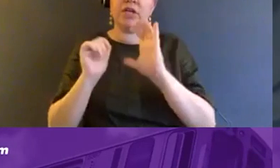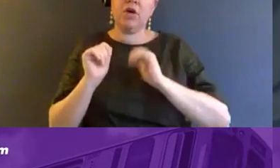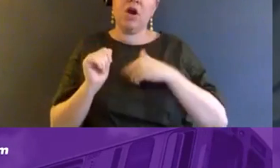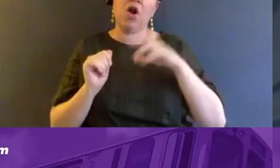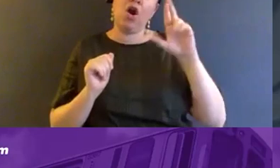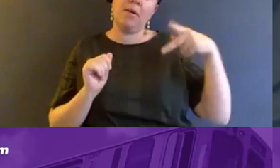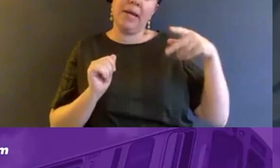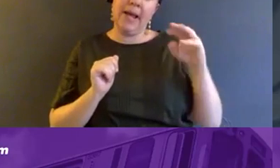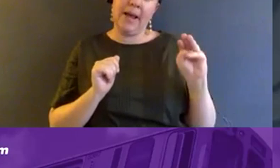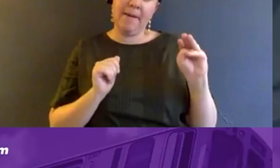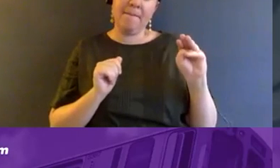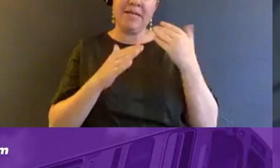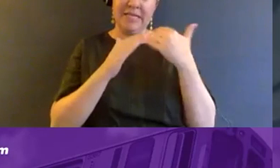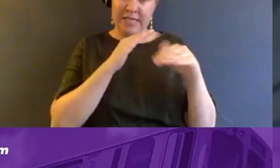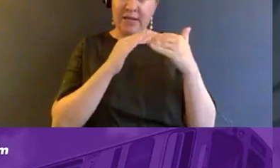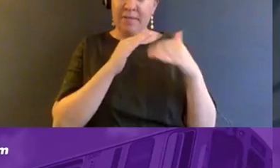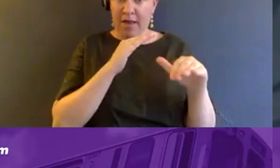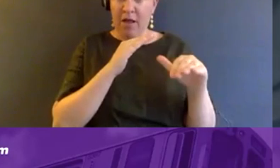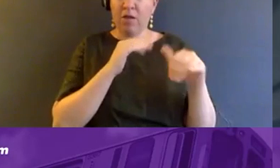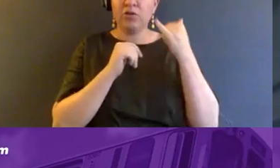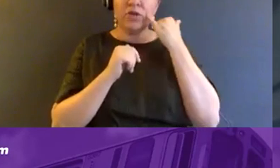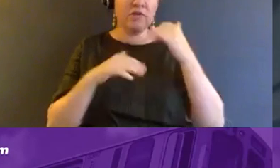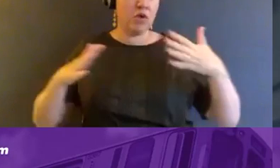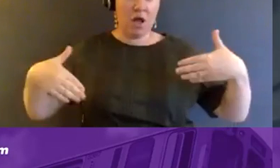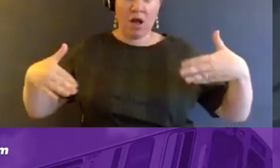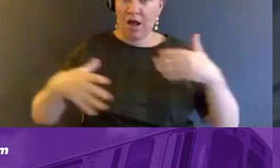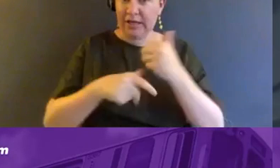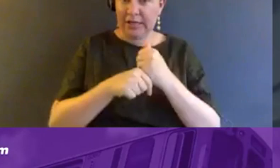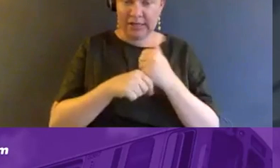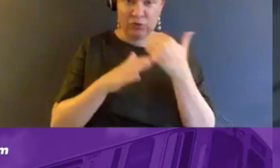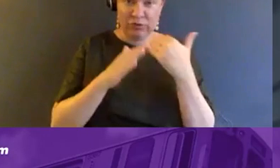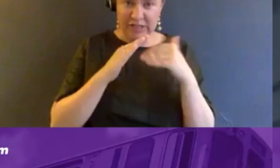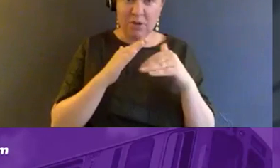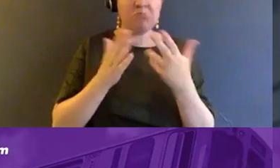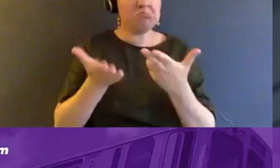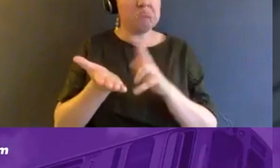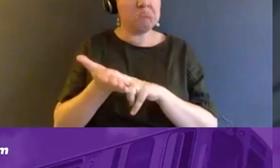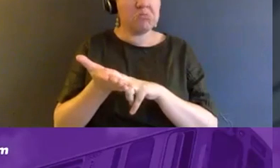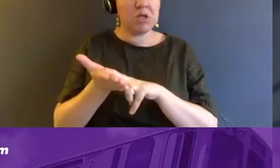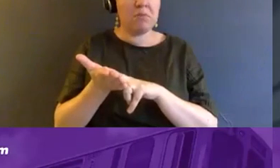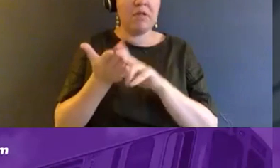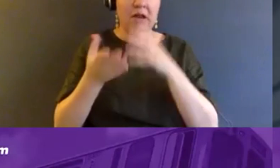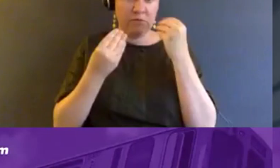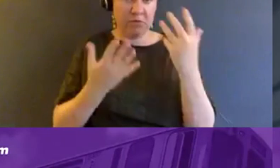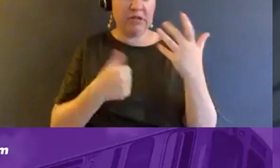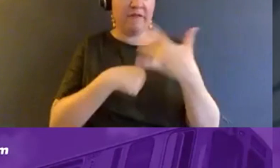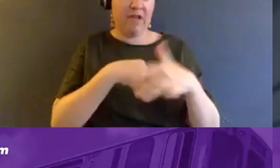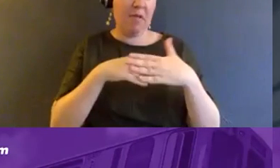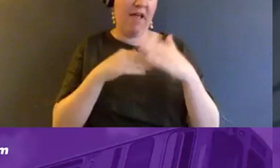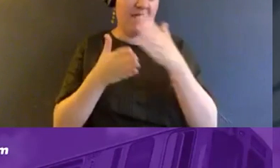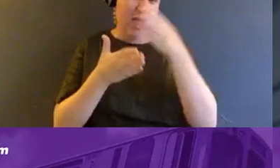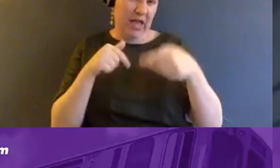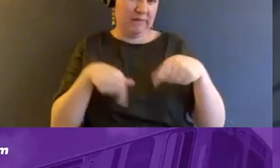email subscribers as well. So if you don't already get those emails, please do sign up. That information is available at the end of this